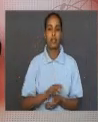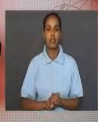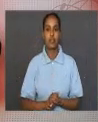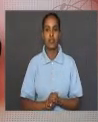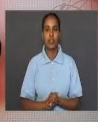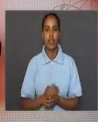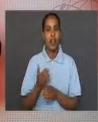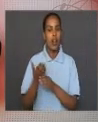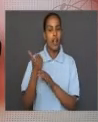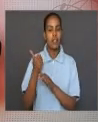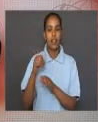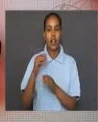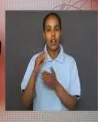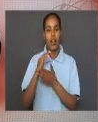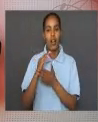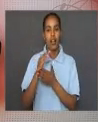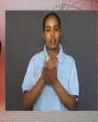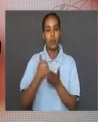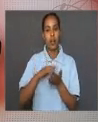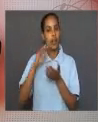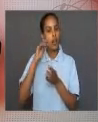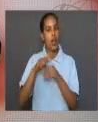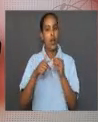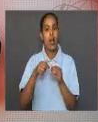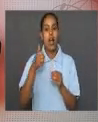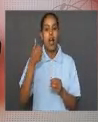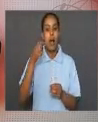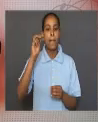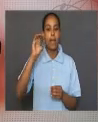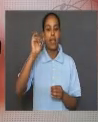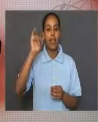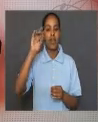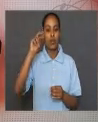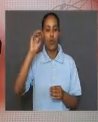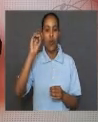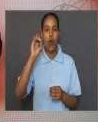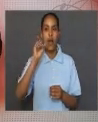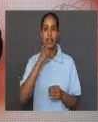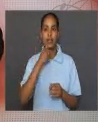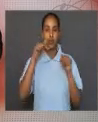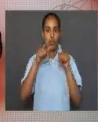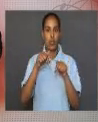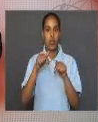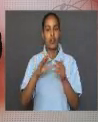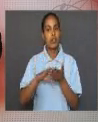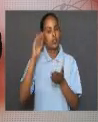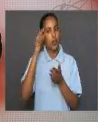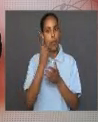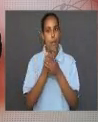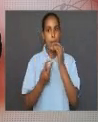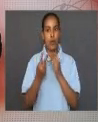In the last lesson, you learned about amino acids. Today, we will study